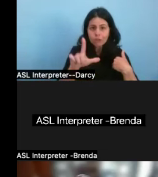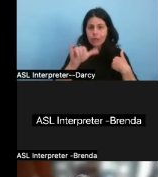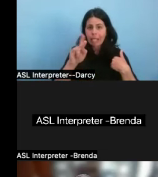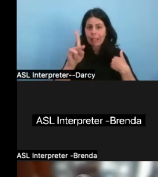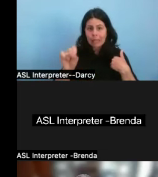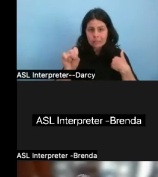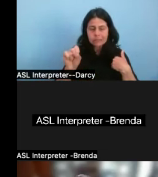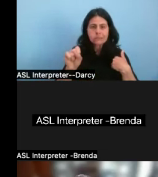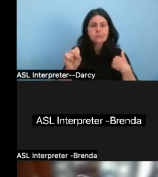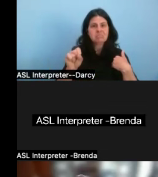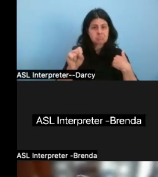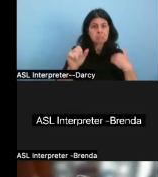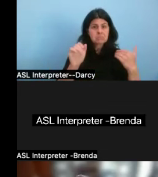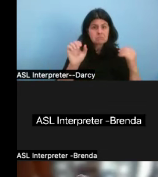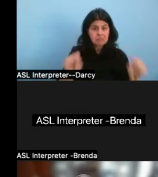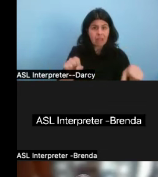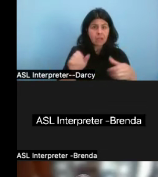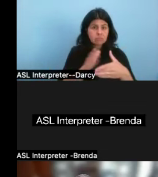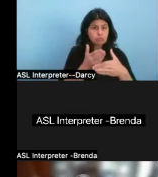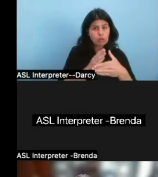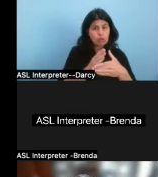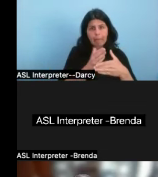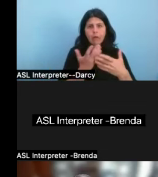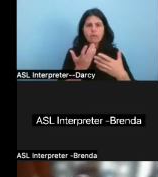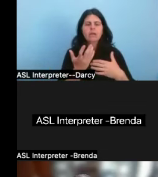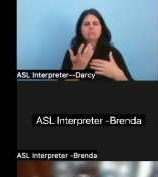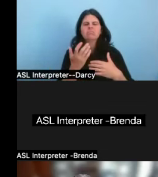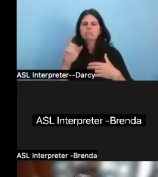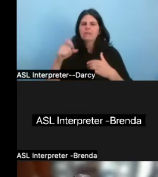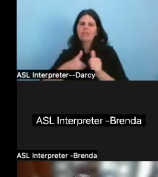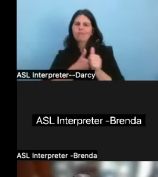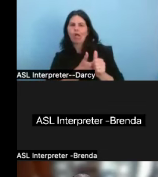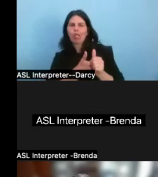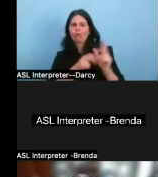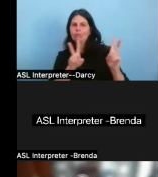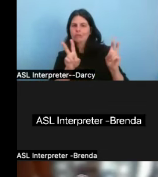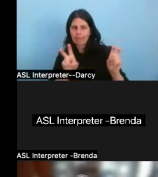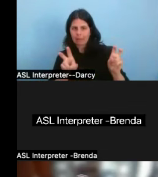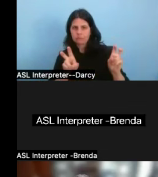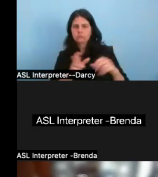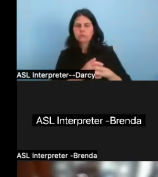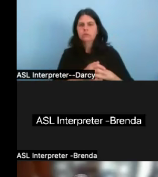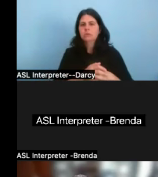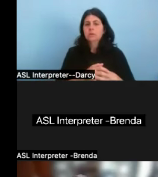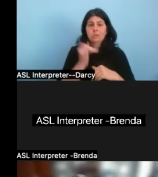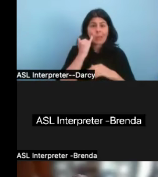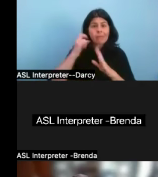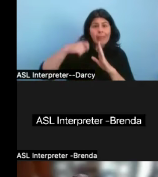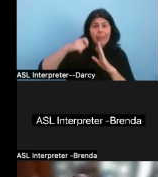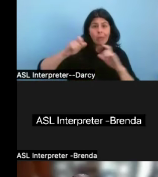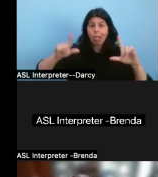share those. Just try to keep that, of course, on topic. And don't worry if you can't turn your camera on. It's not a